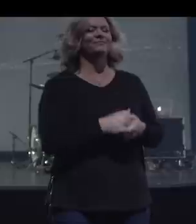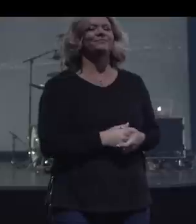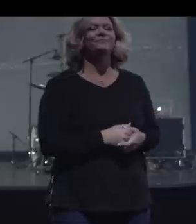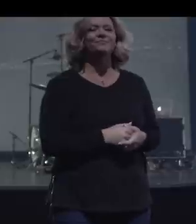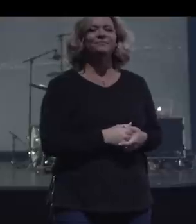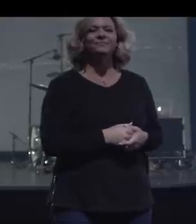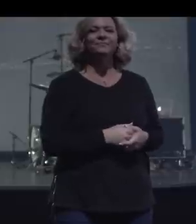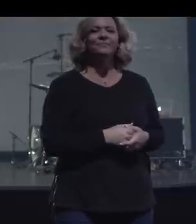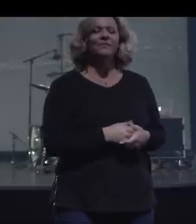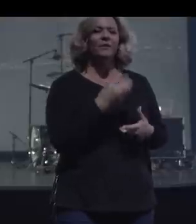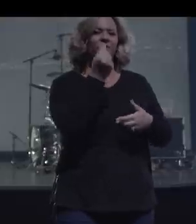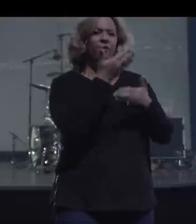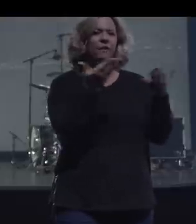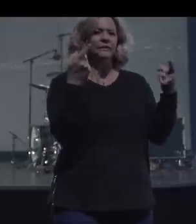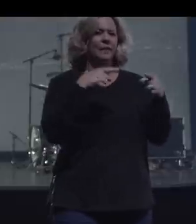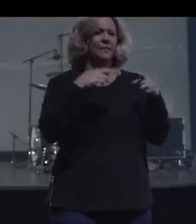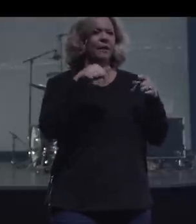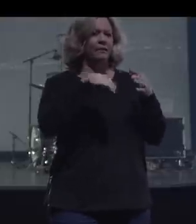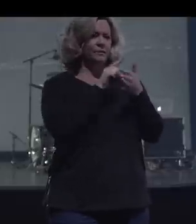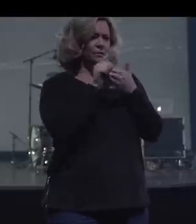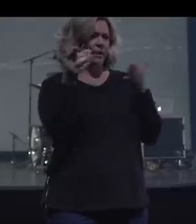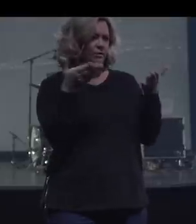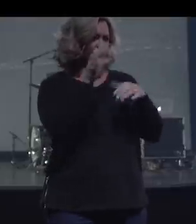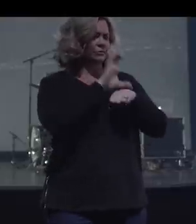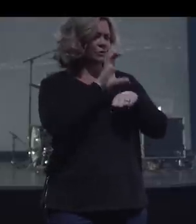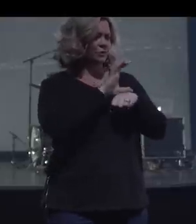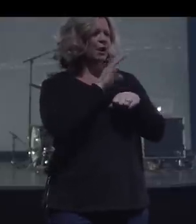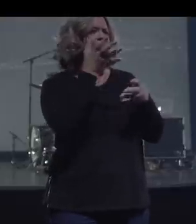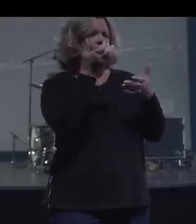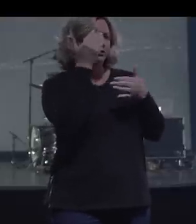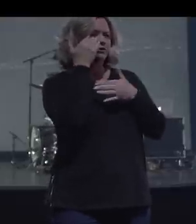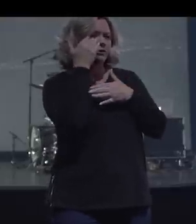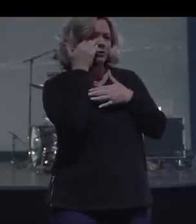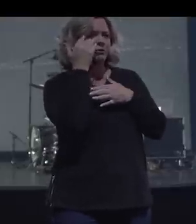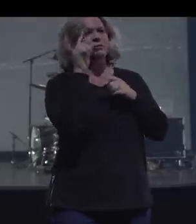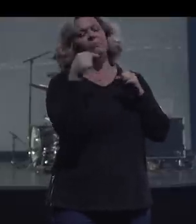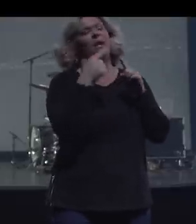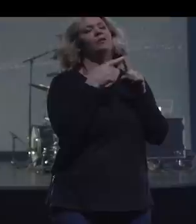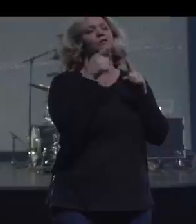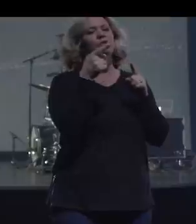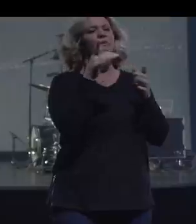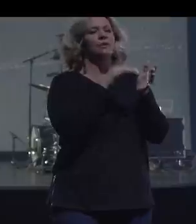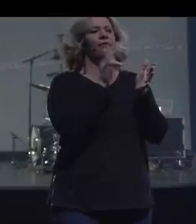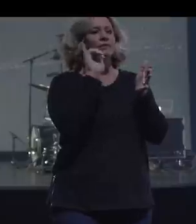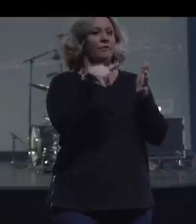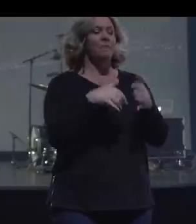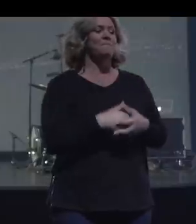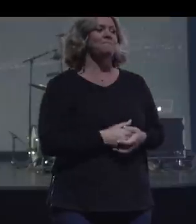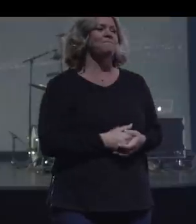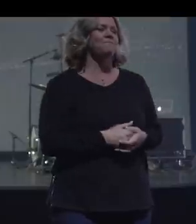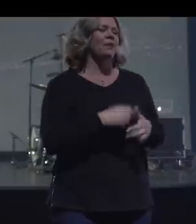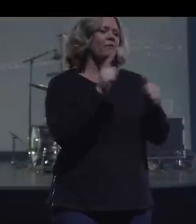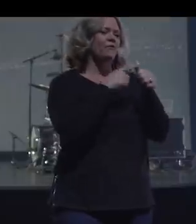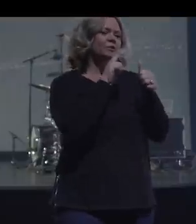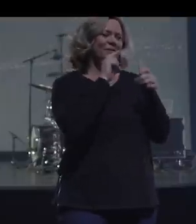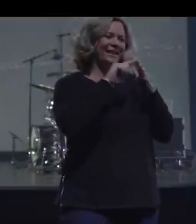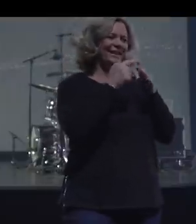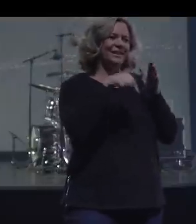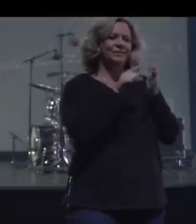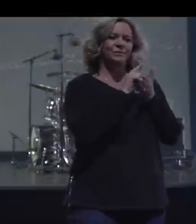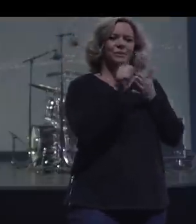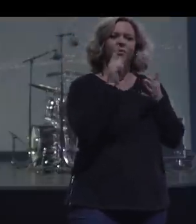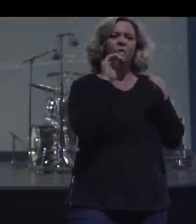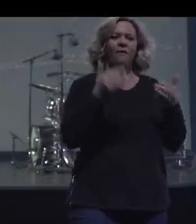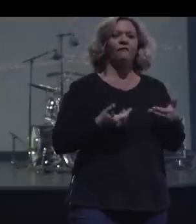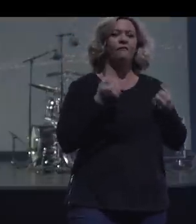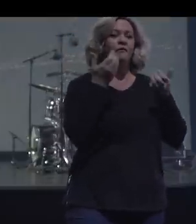happening here at the Pure Campus this week that I want to make sure you're aware of so that you can take advantage of them. The first is beginning this week, we're offering